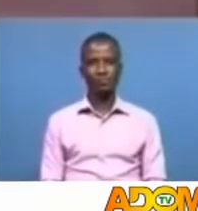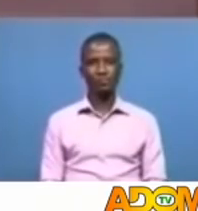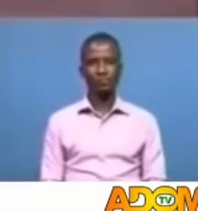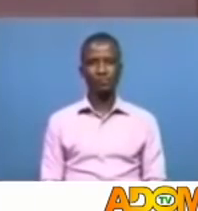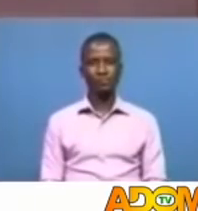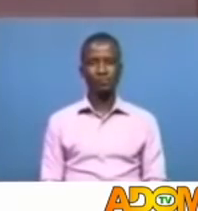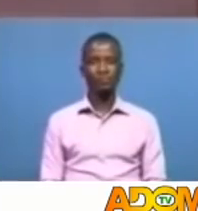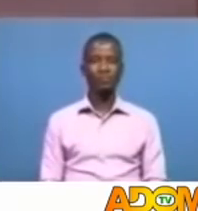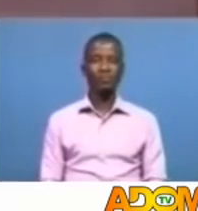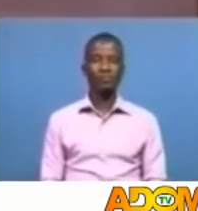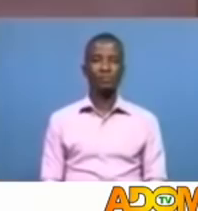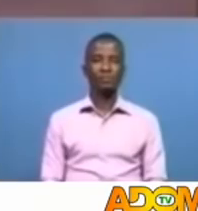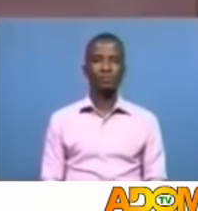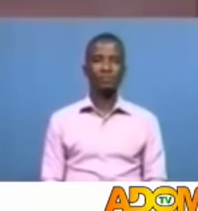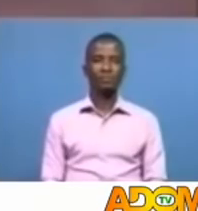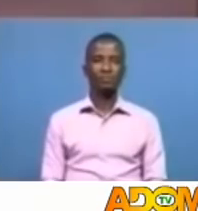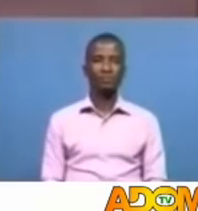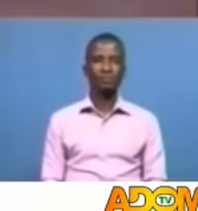296